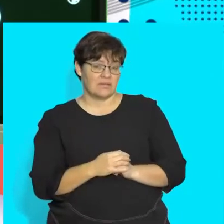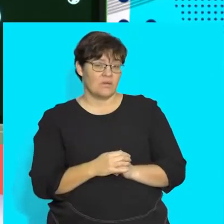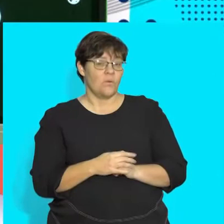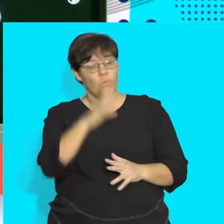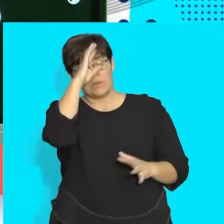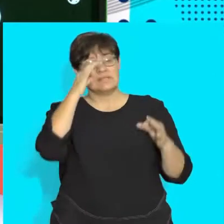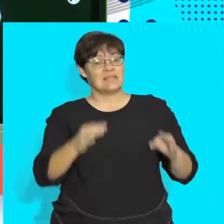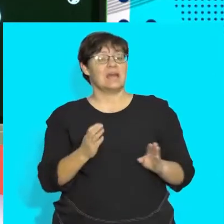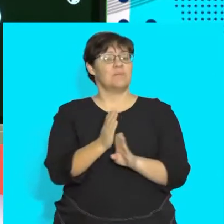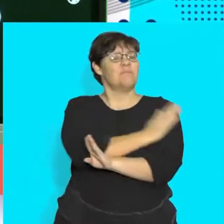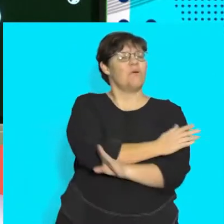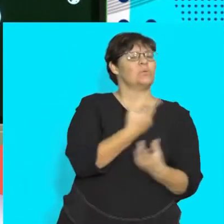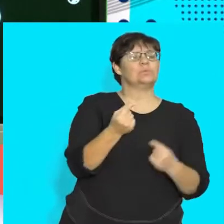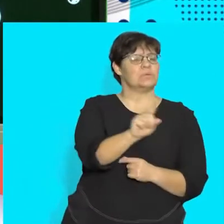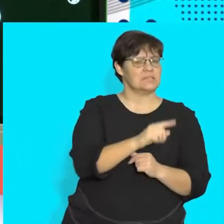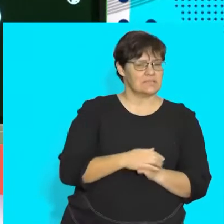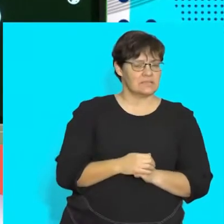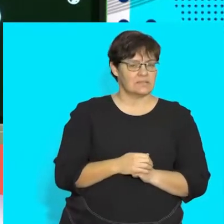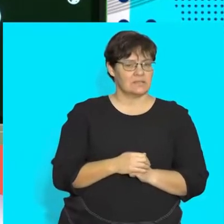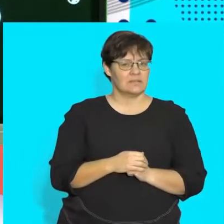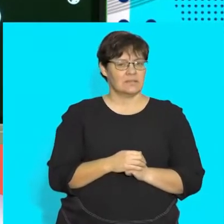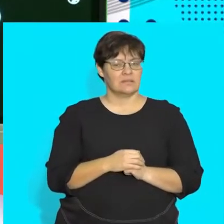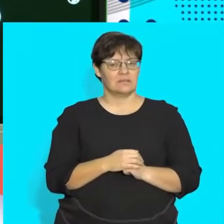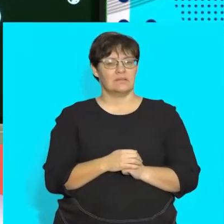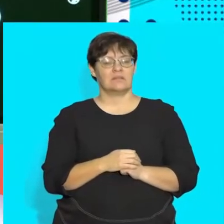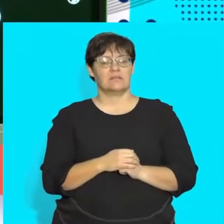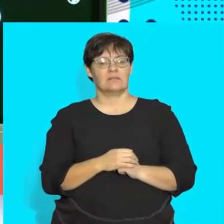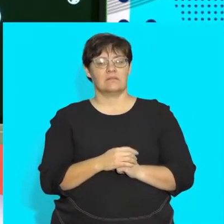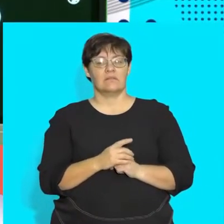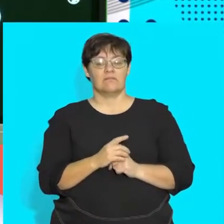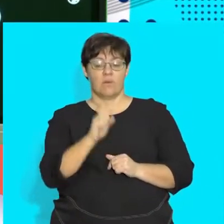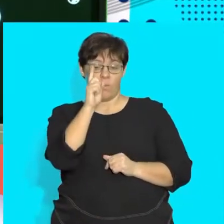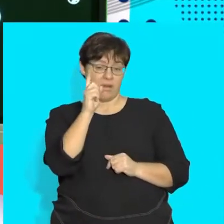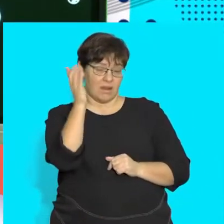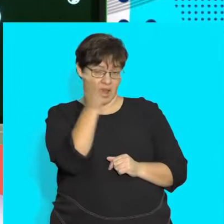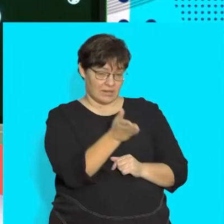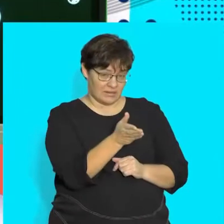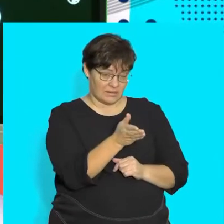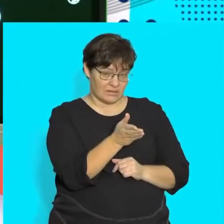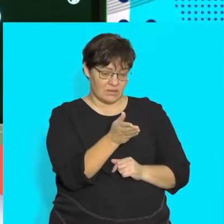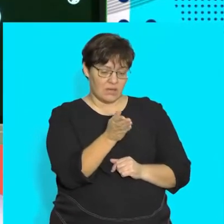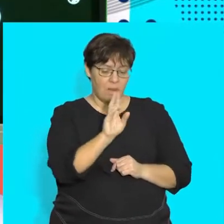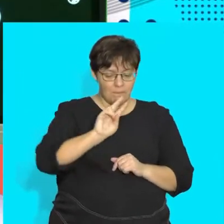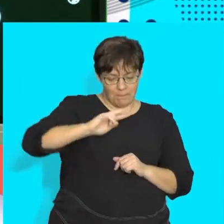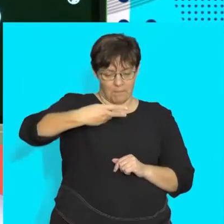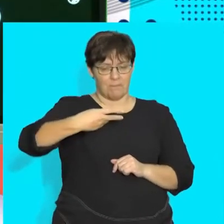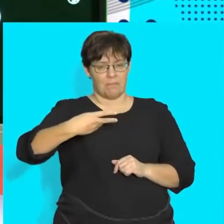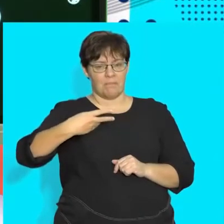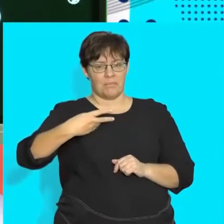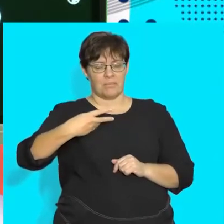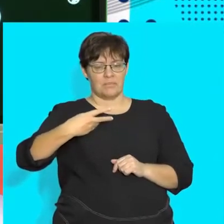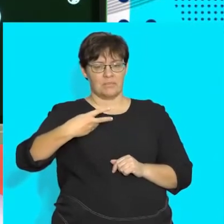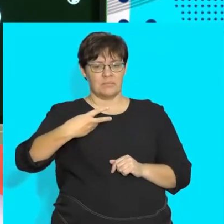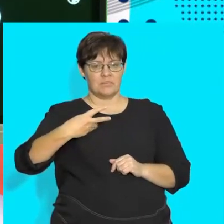what did we decide we were going to do in the previous lesson is all I'm going to do is I'm going to take the gradient of the one line, I'm going to flip it